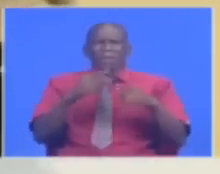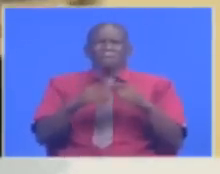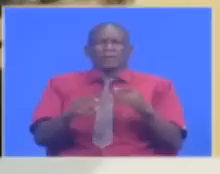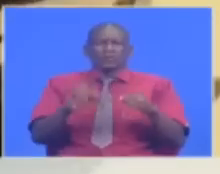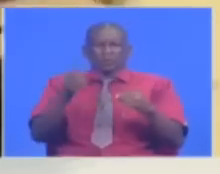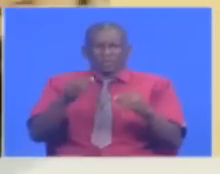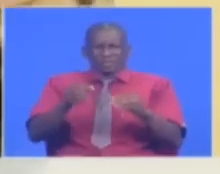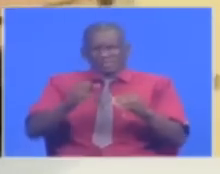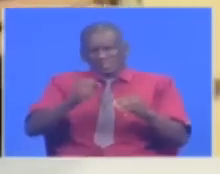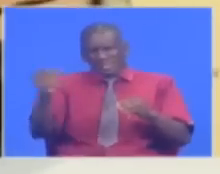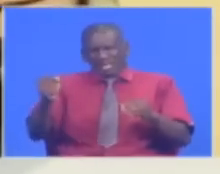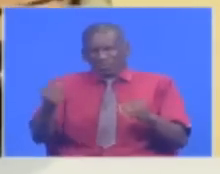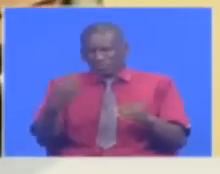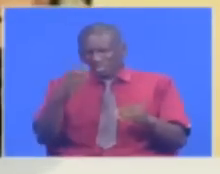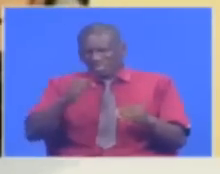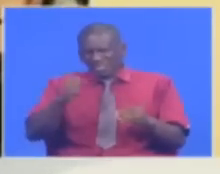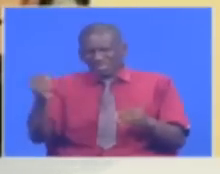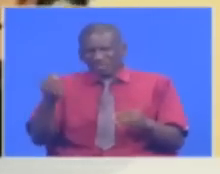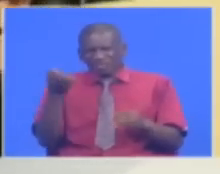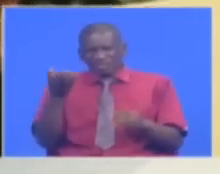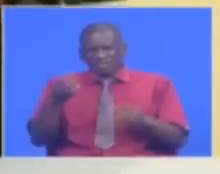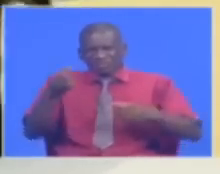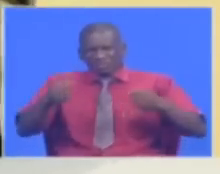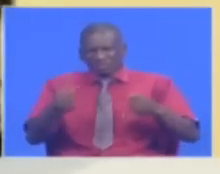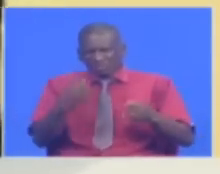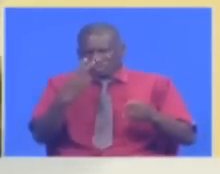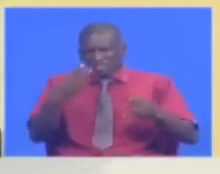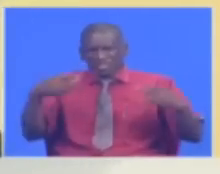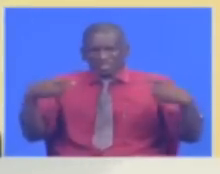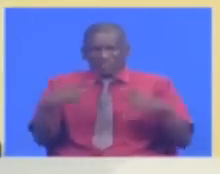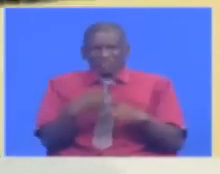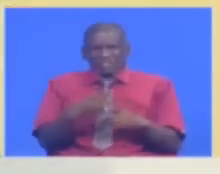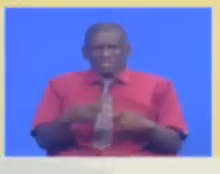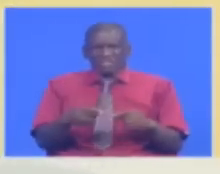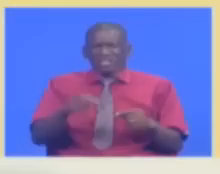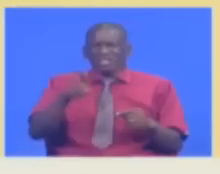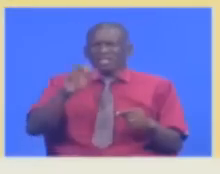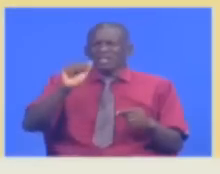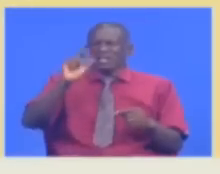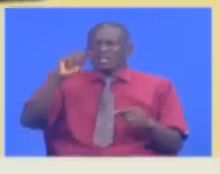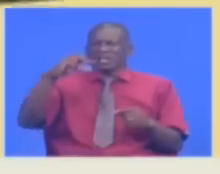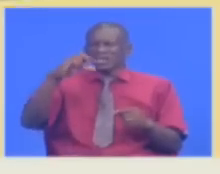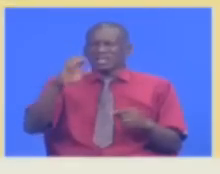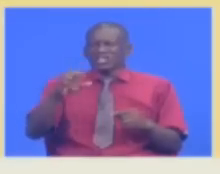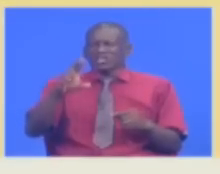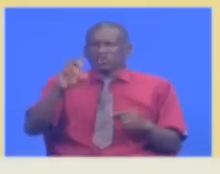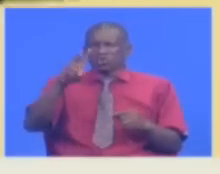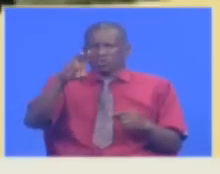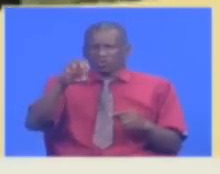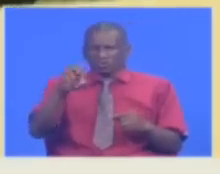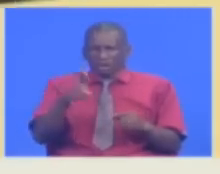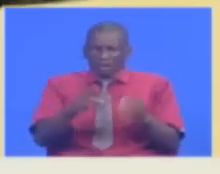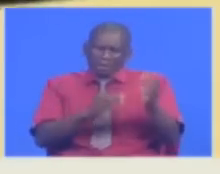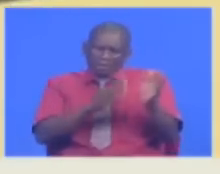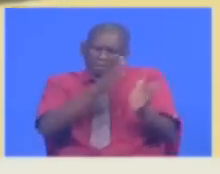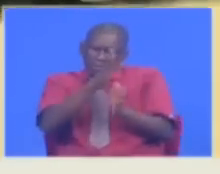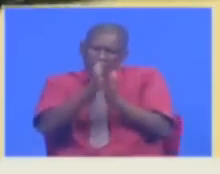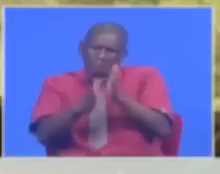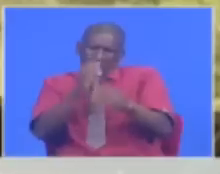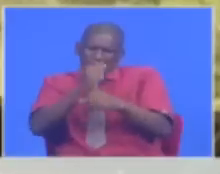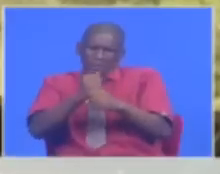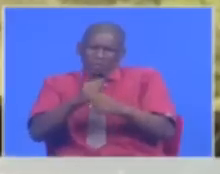side profile comes into view, you see the difference. A Range Rover limousine custom-made into a